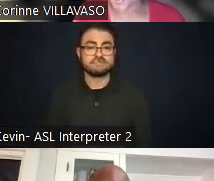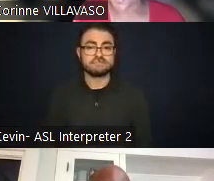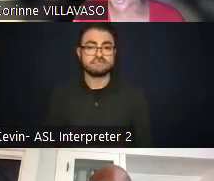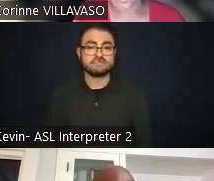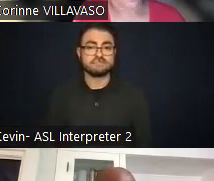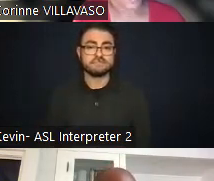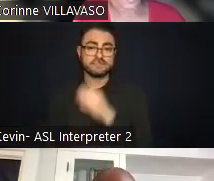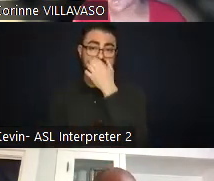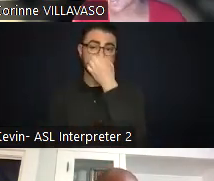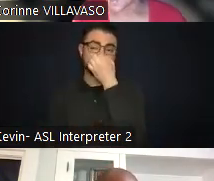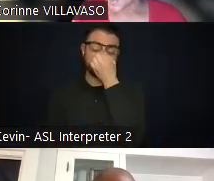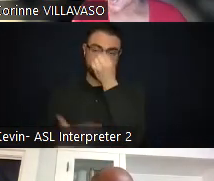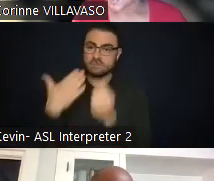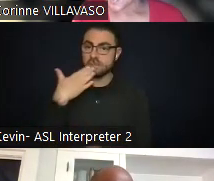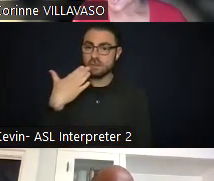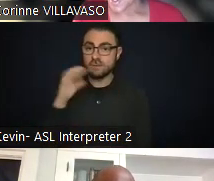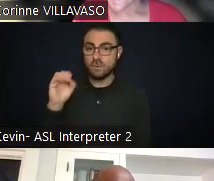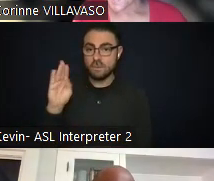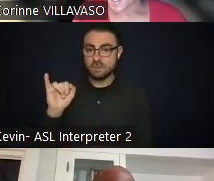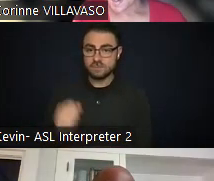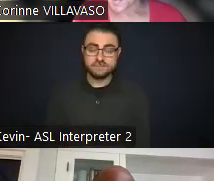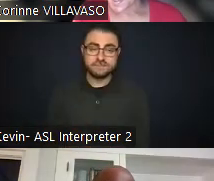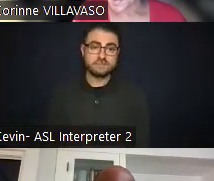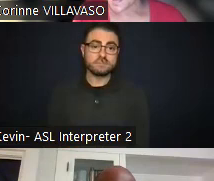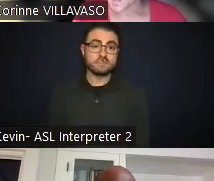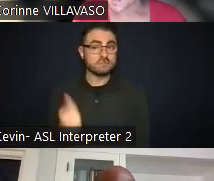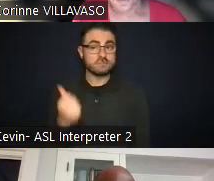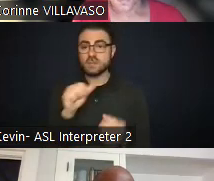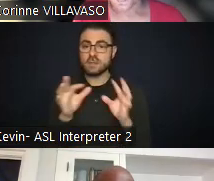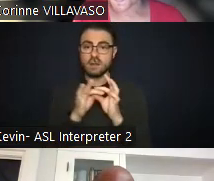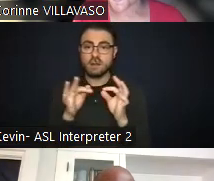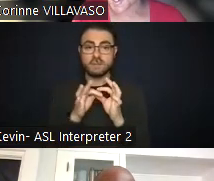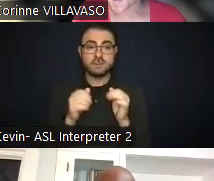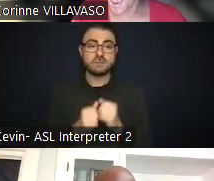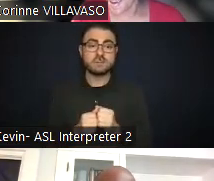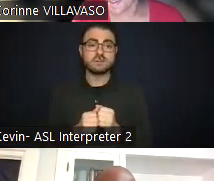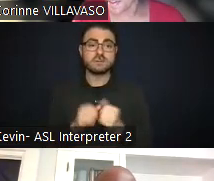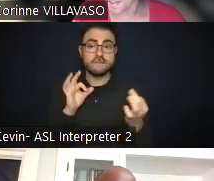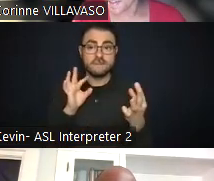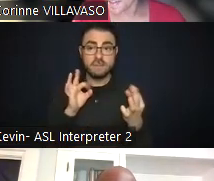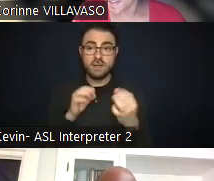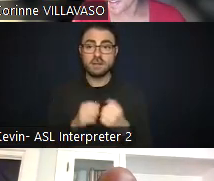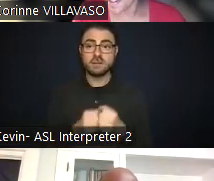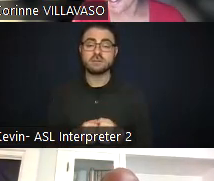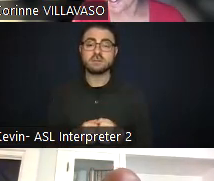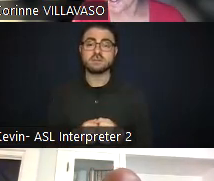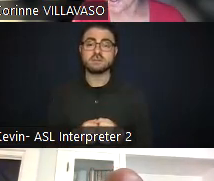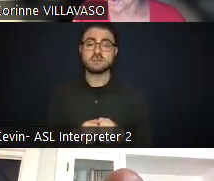Thank you, Co-Chair Obi. Do we have any comments, feedback,